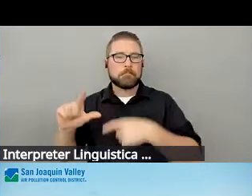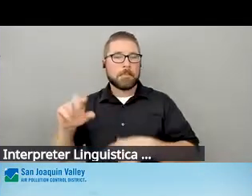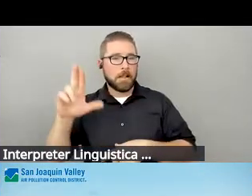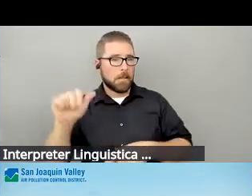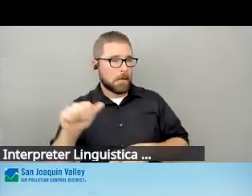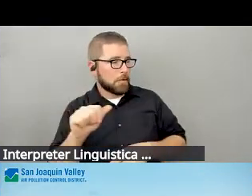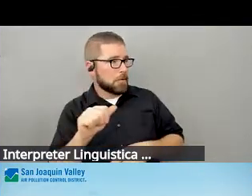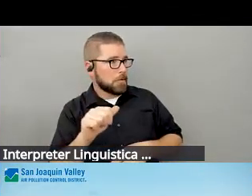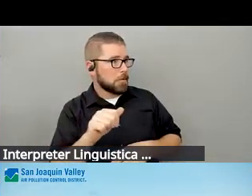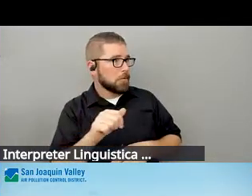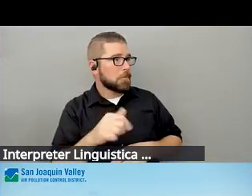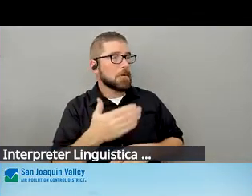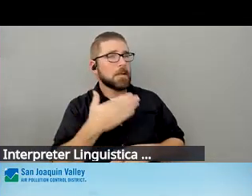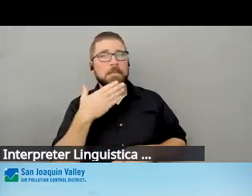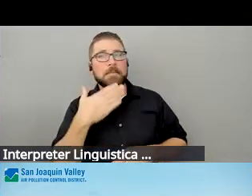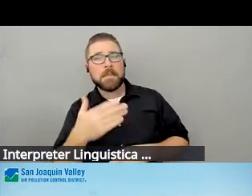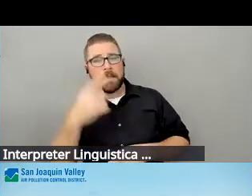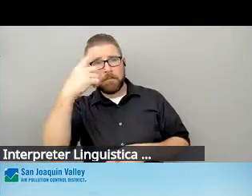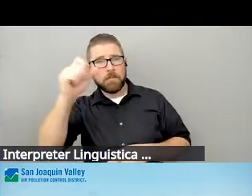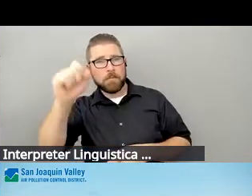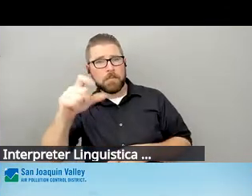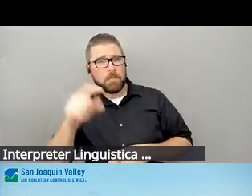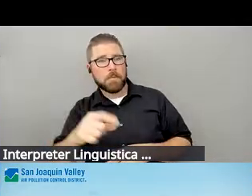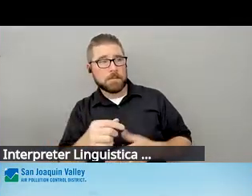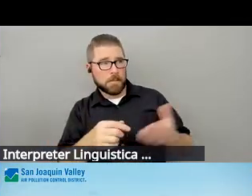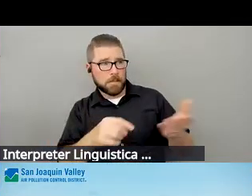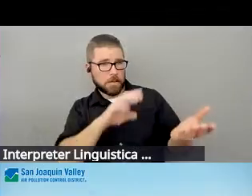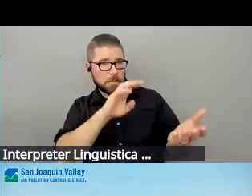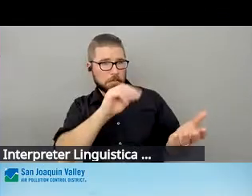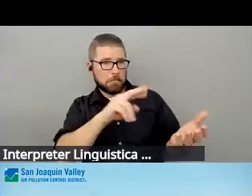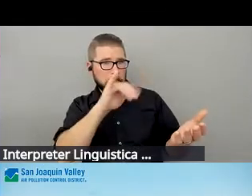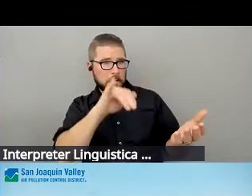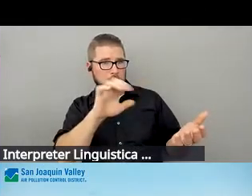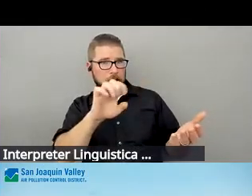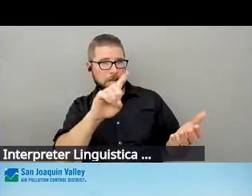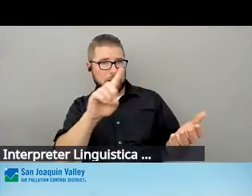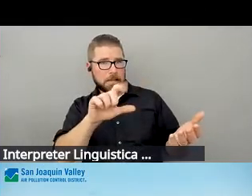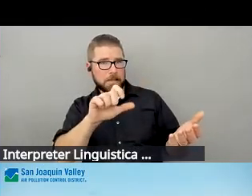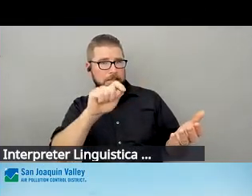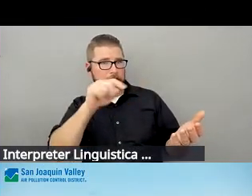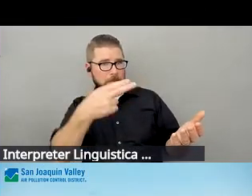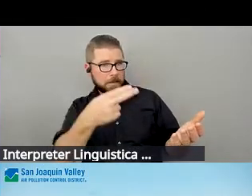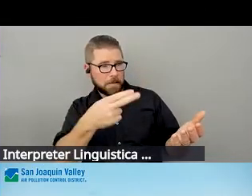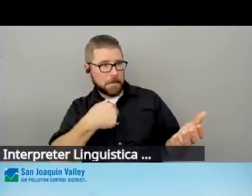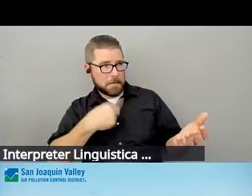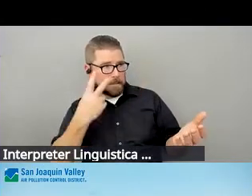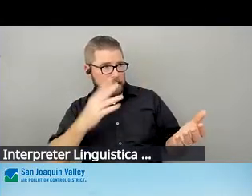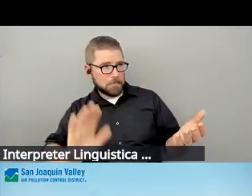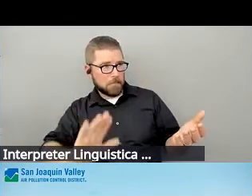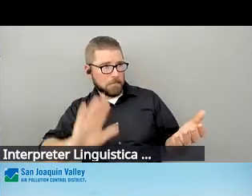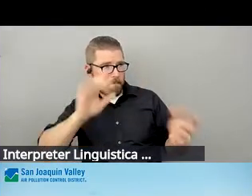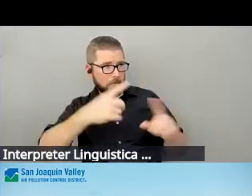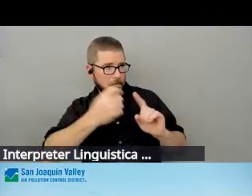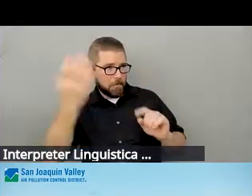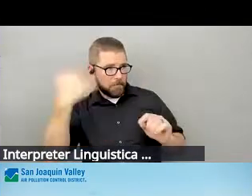Mary Elizabeth, I still see your hand raised. Is that from your previous question? Okay.